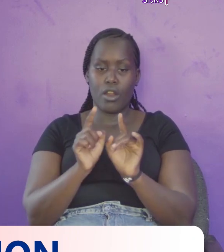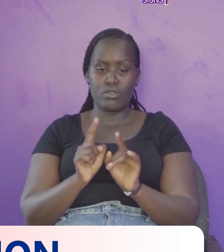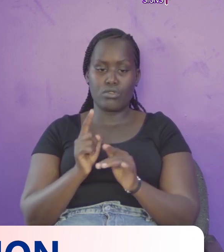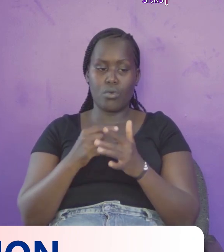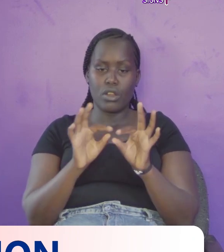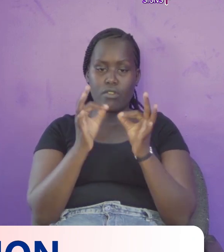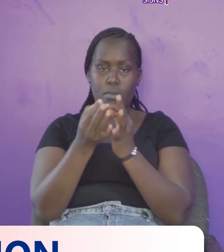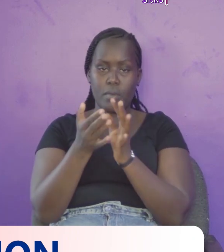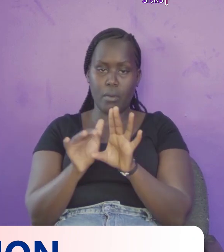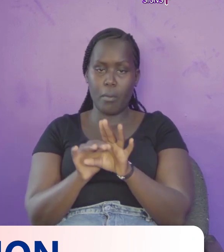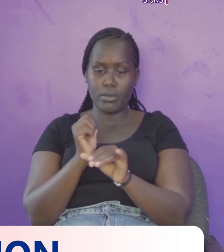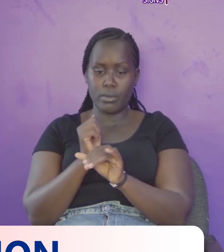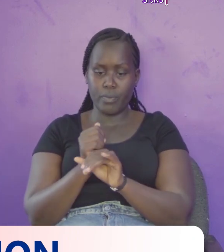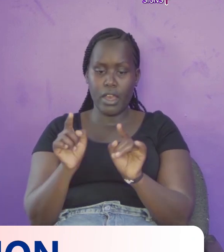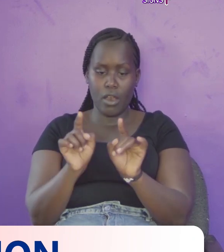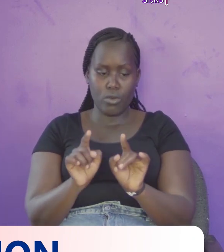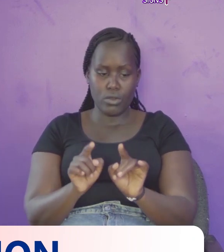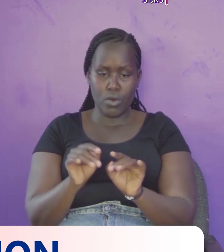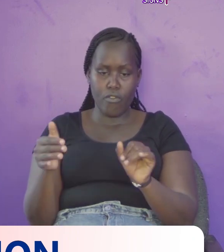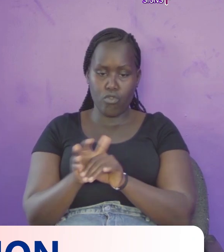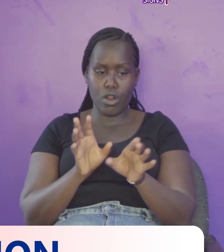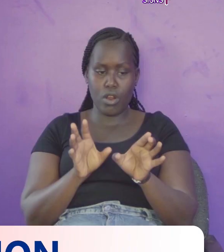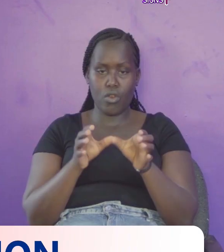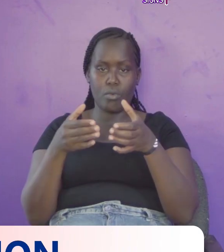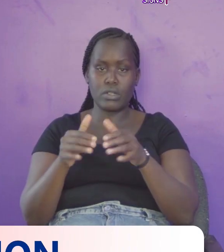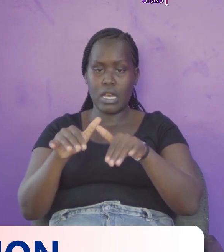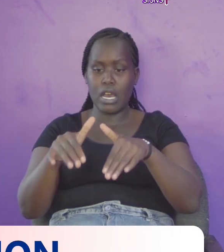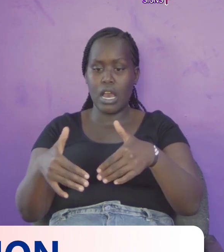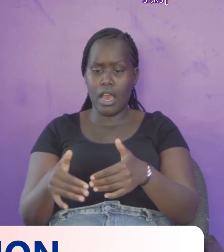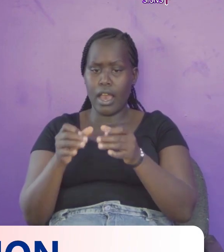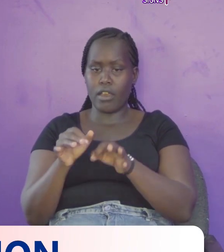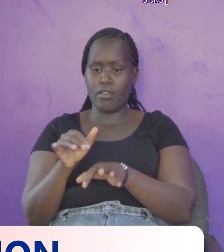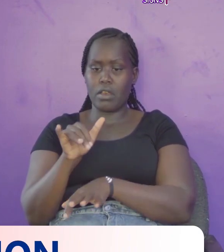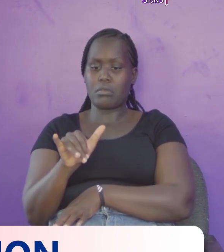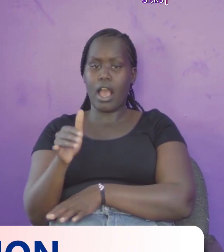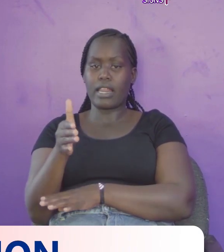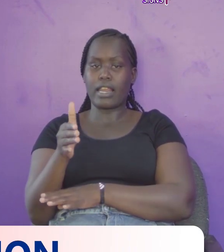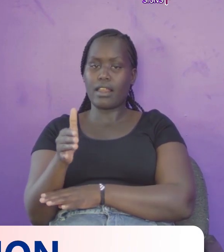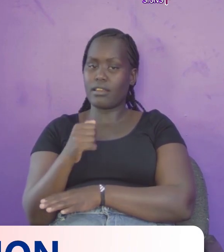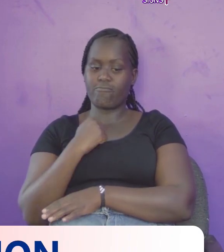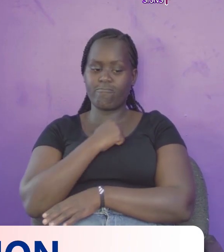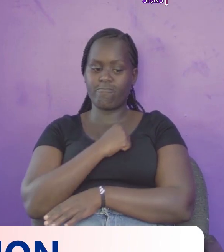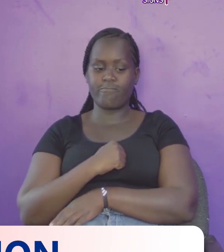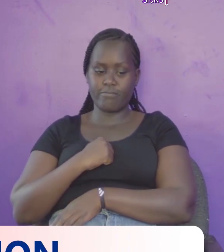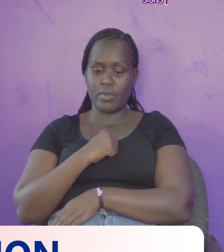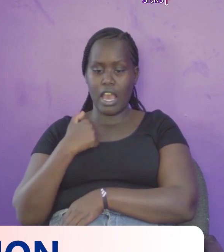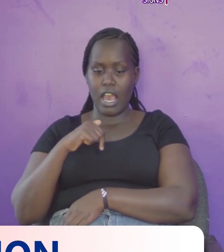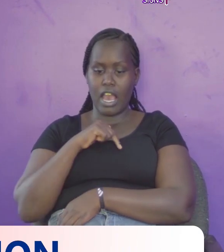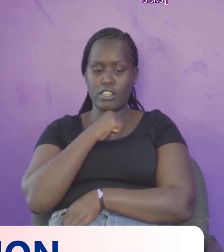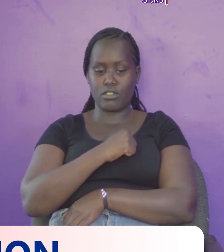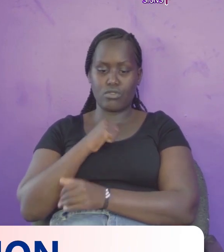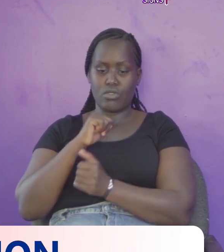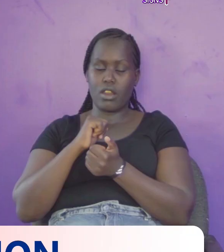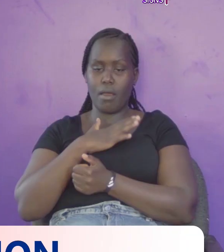are doing. Look at what the community is doing. So how kama bado amebaki pale, we are very sorry. We are very sorry. Just